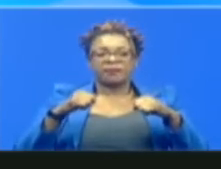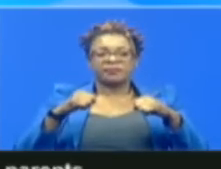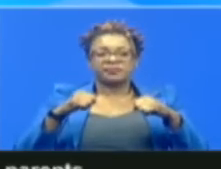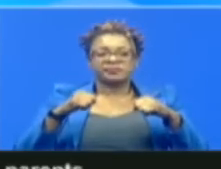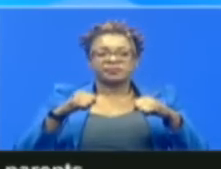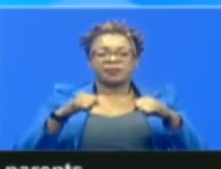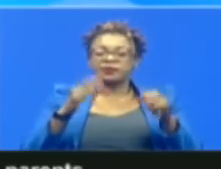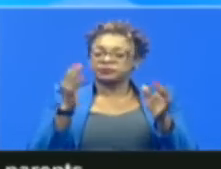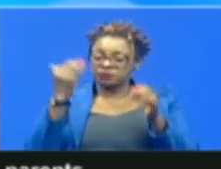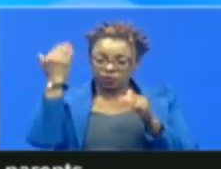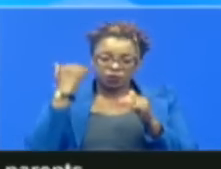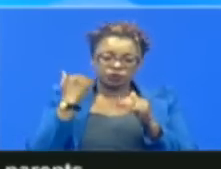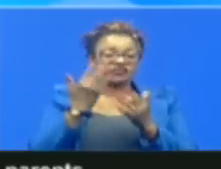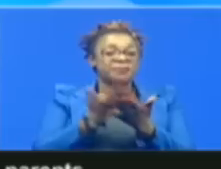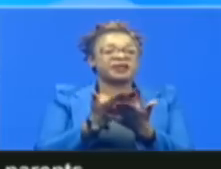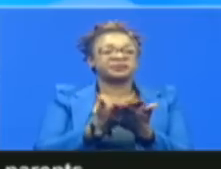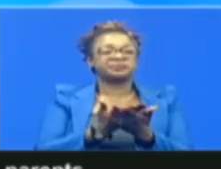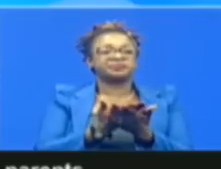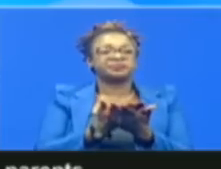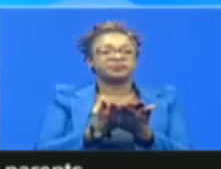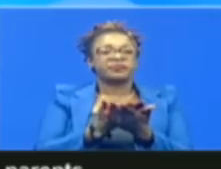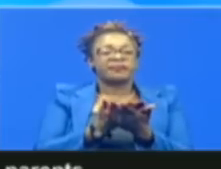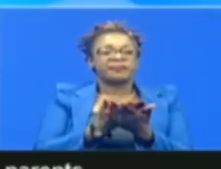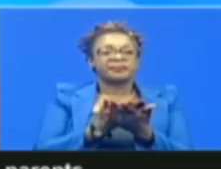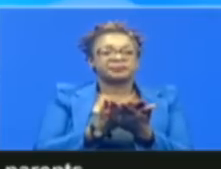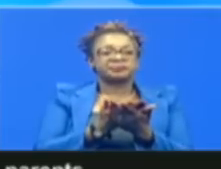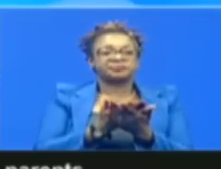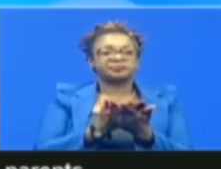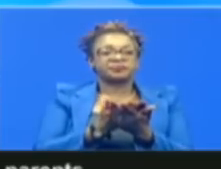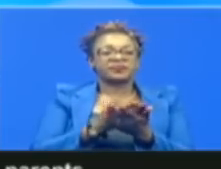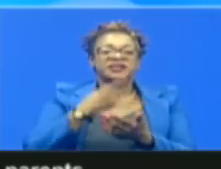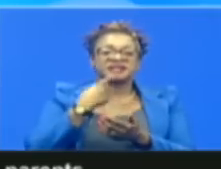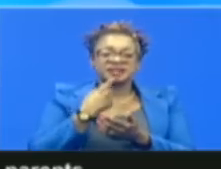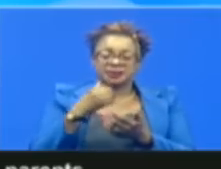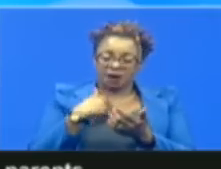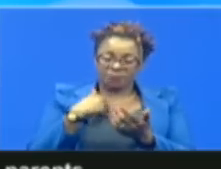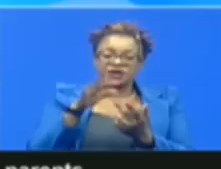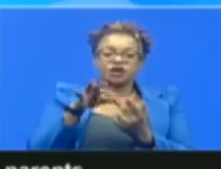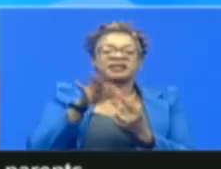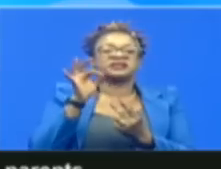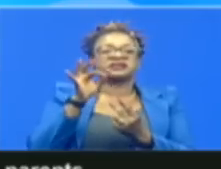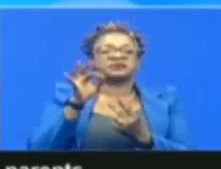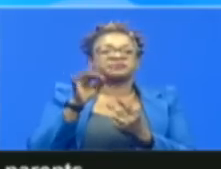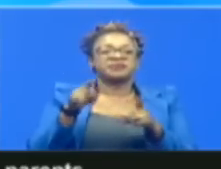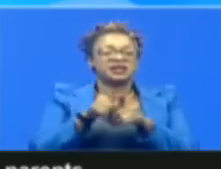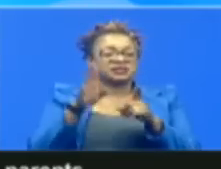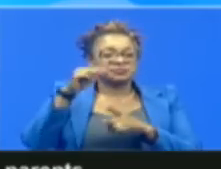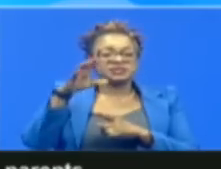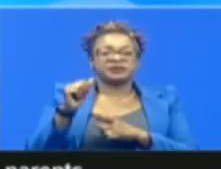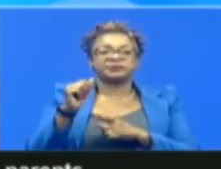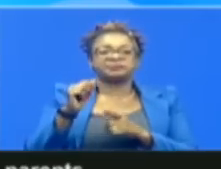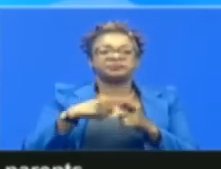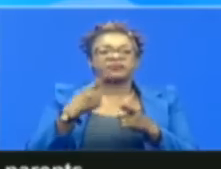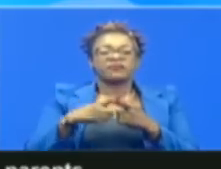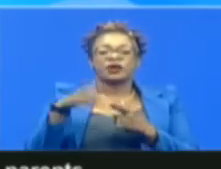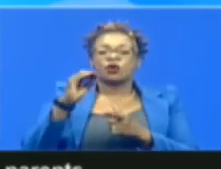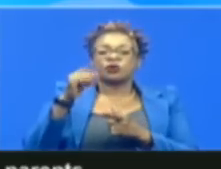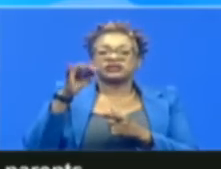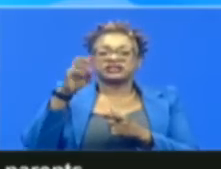We filed a consent in court, in the Court of Appeal, and they guaranteed that I'll be nominated as the nominated MCA. Then Otieno